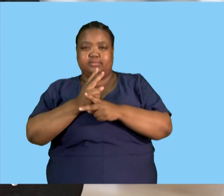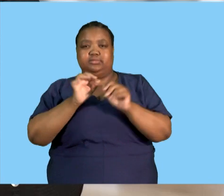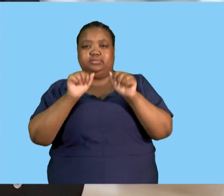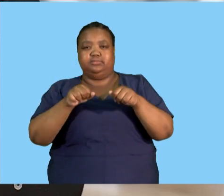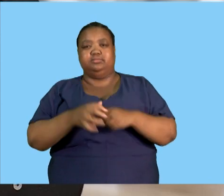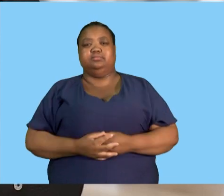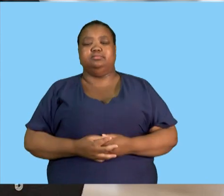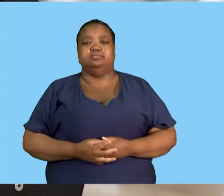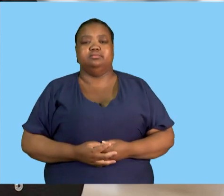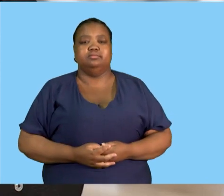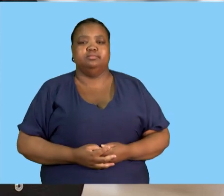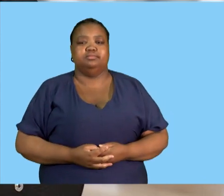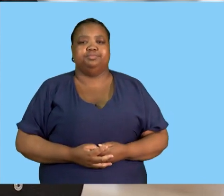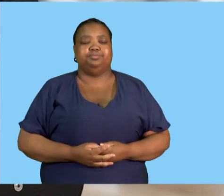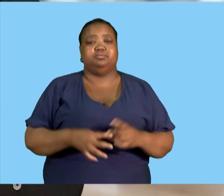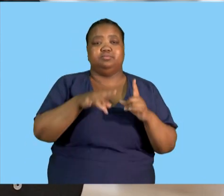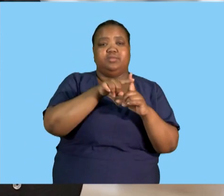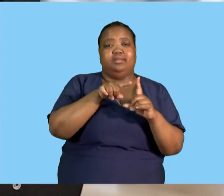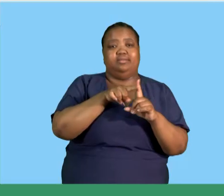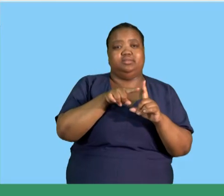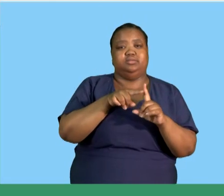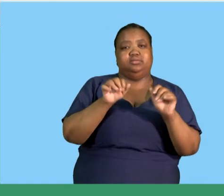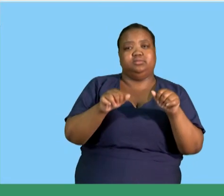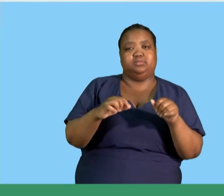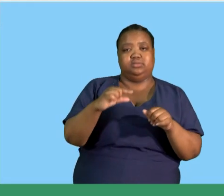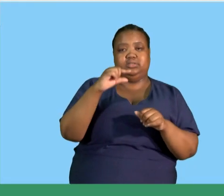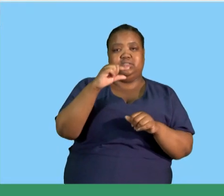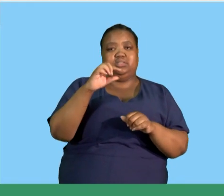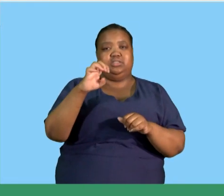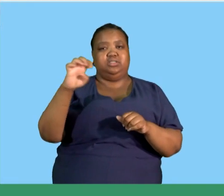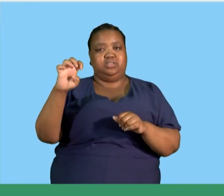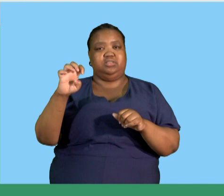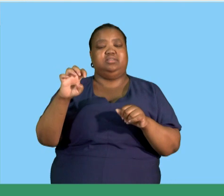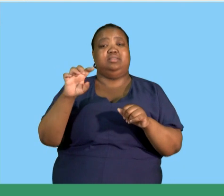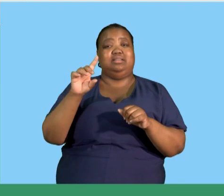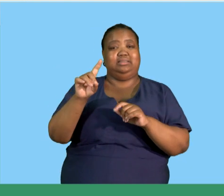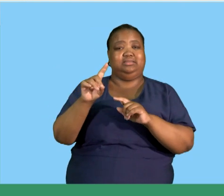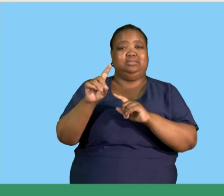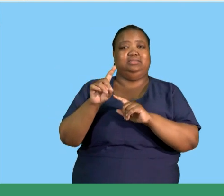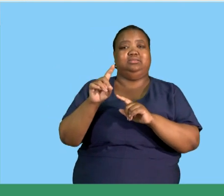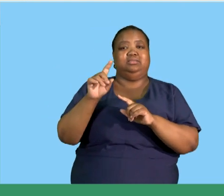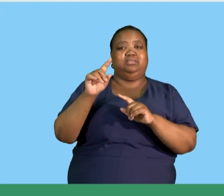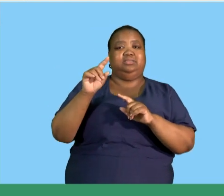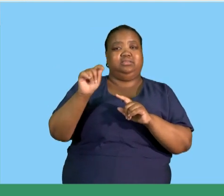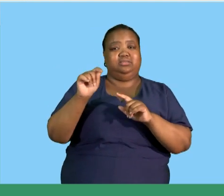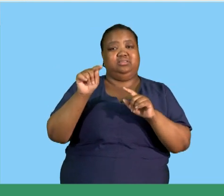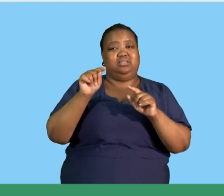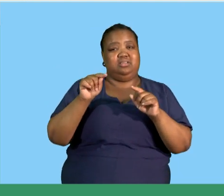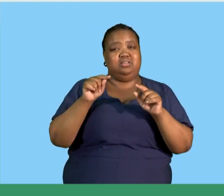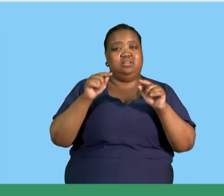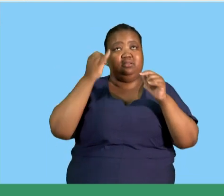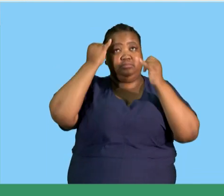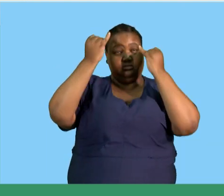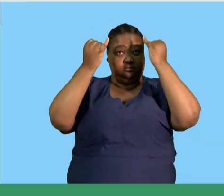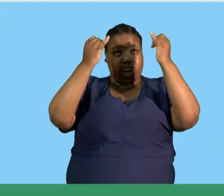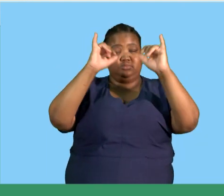see our advantages. They said GDT is an innovative company that develops computer